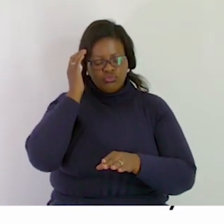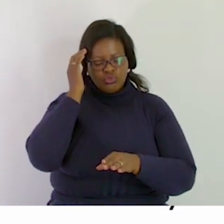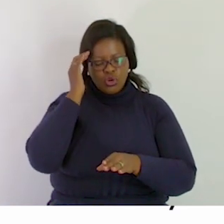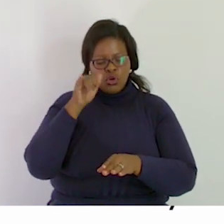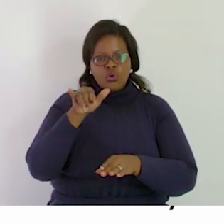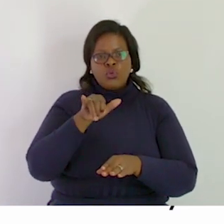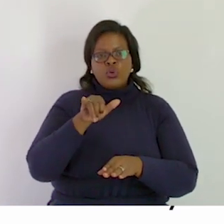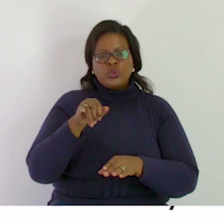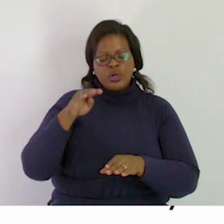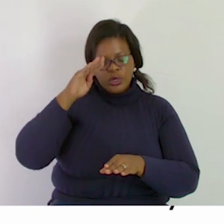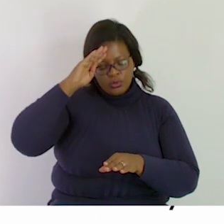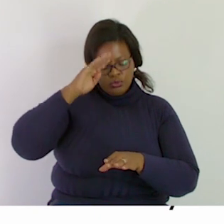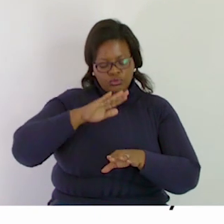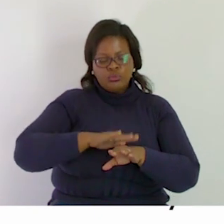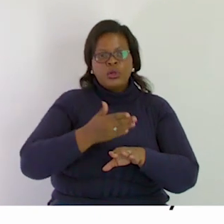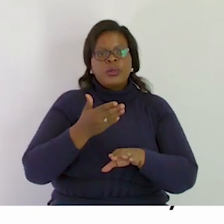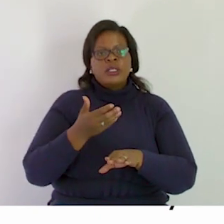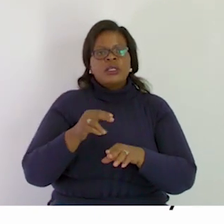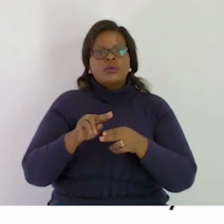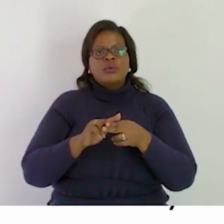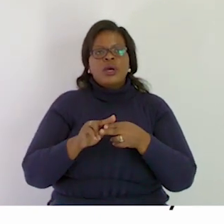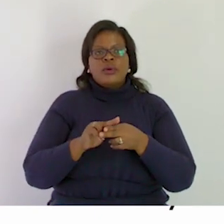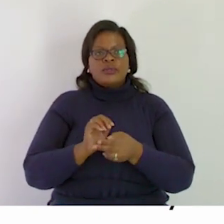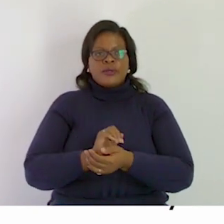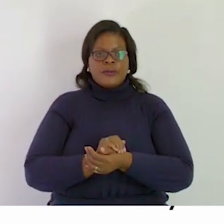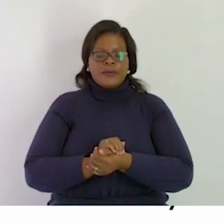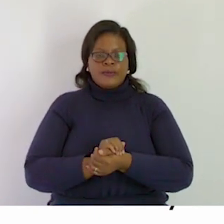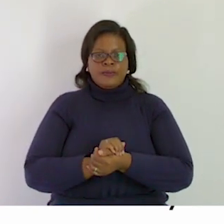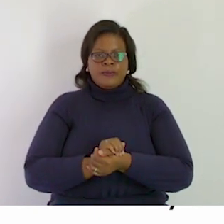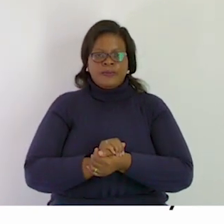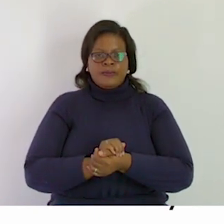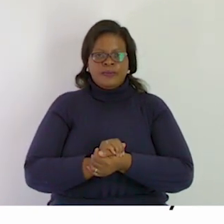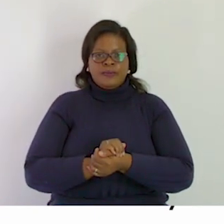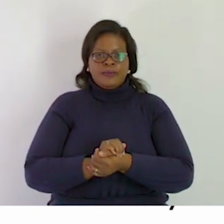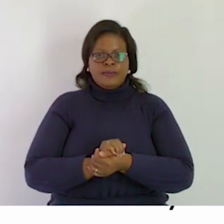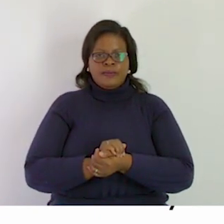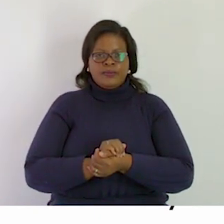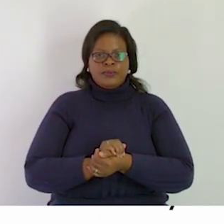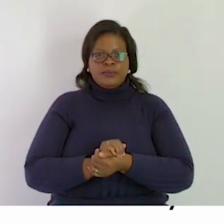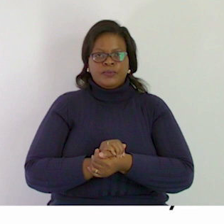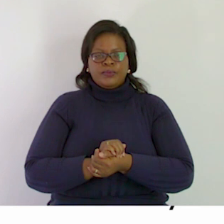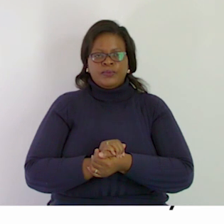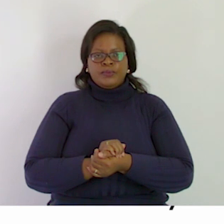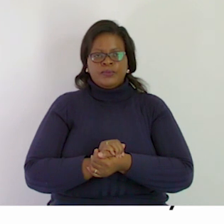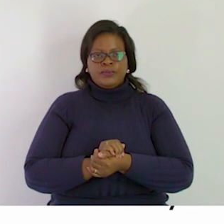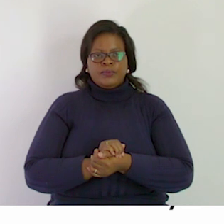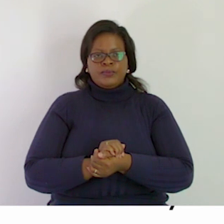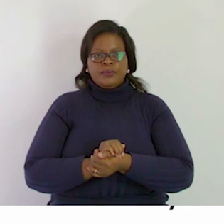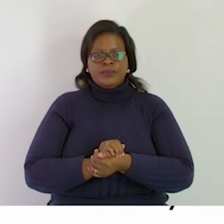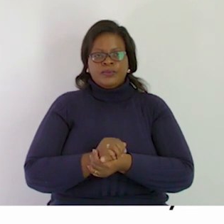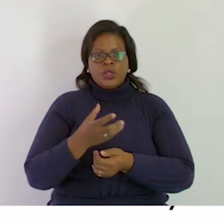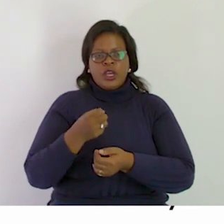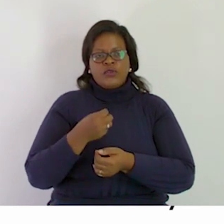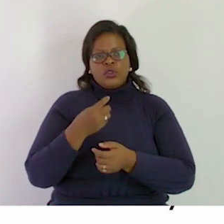of operation, what type of property is in operation. Are we together? So, there are 4